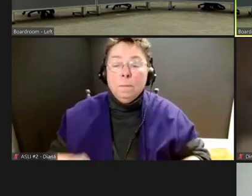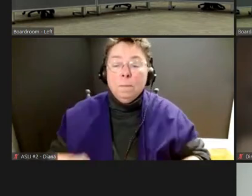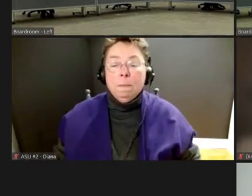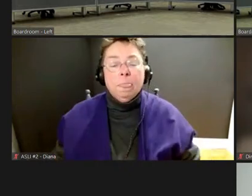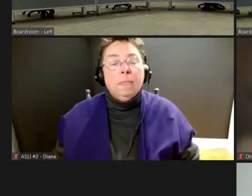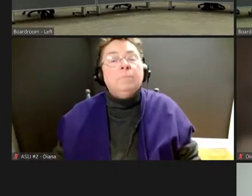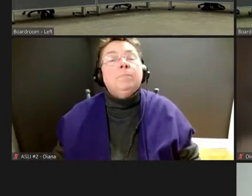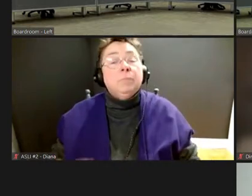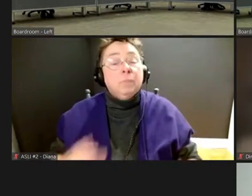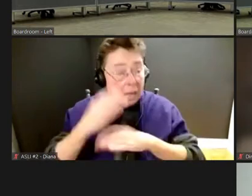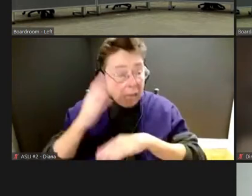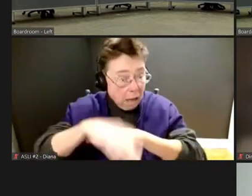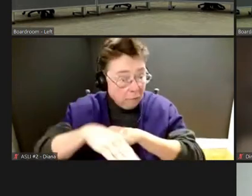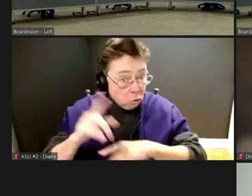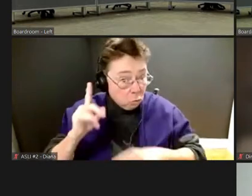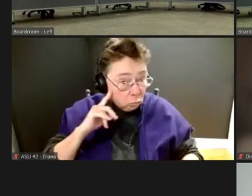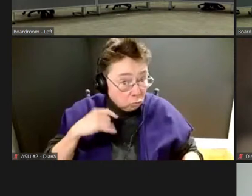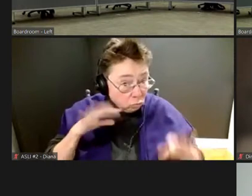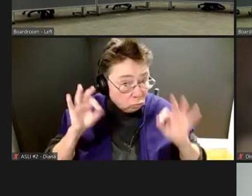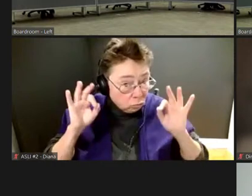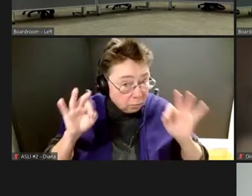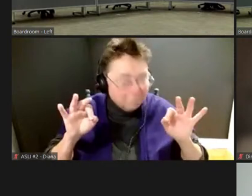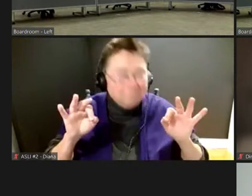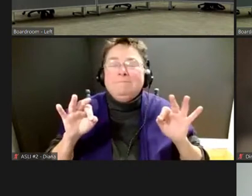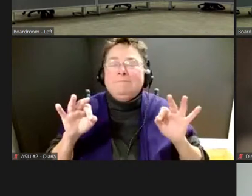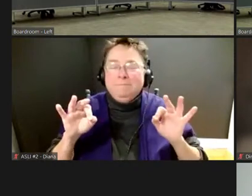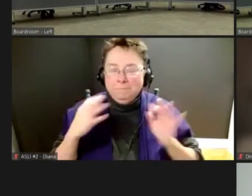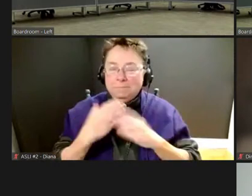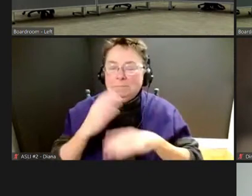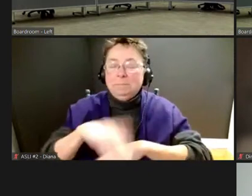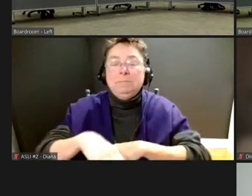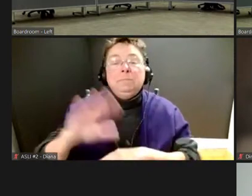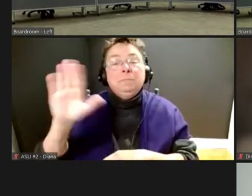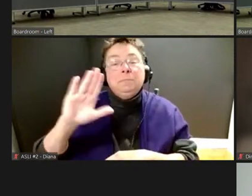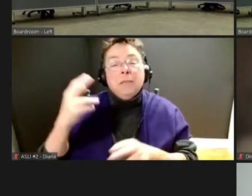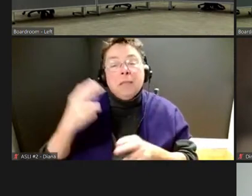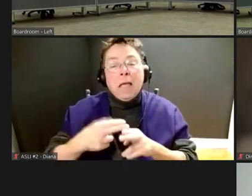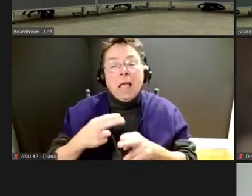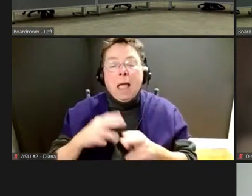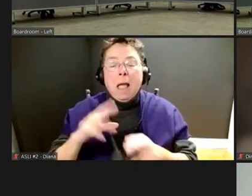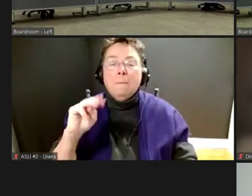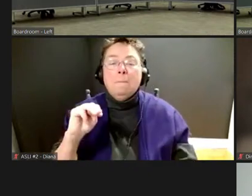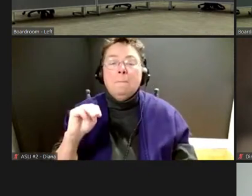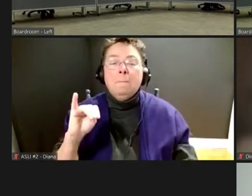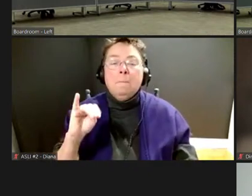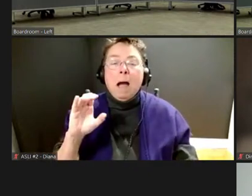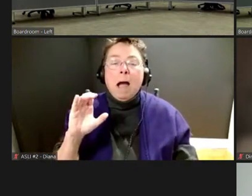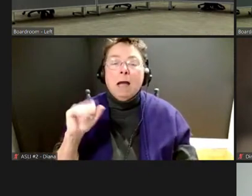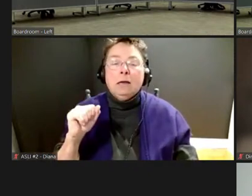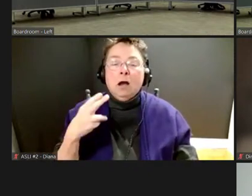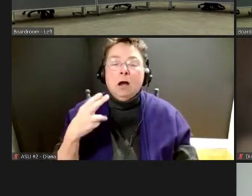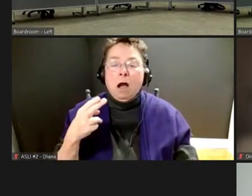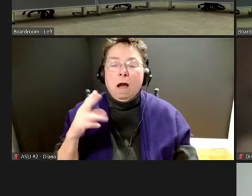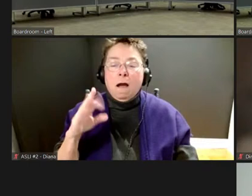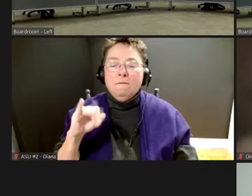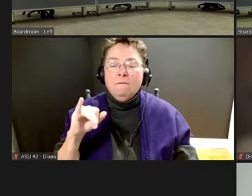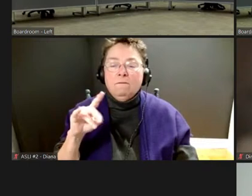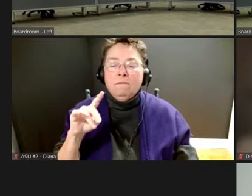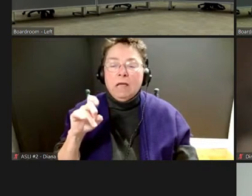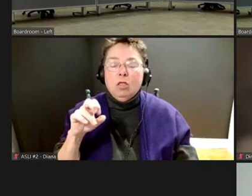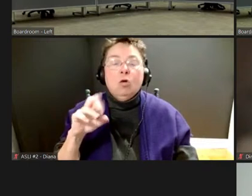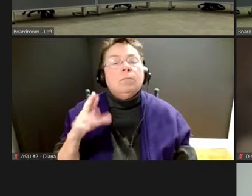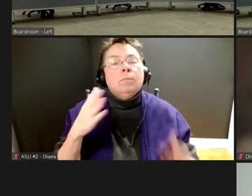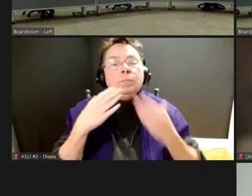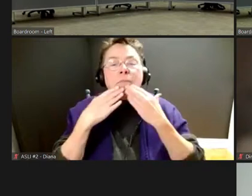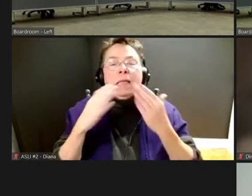Good afternoon. Can you hear me? Yes. Hello. My name is Mika Fiedler. And first off, I would like to thank the CTA board for